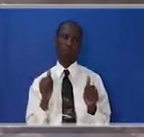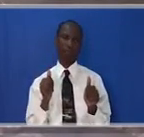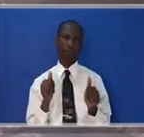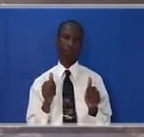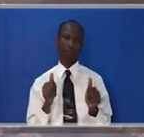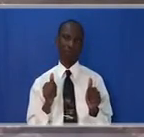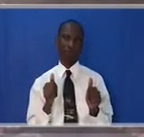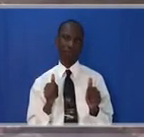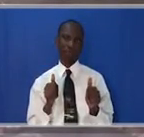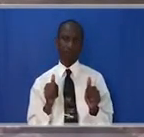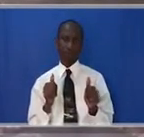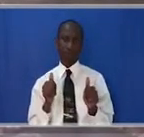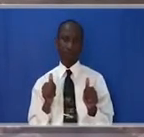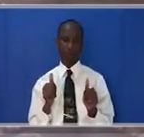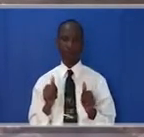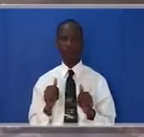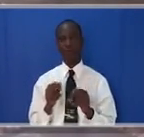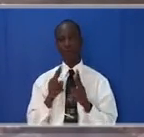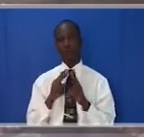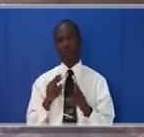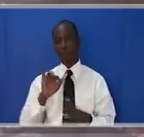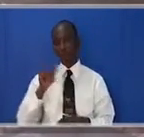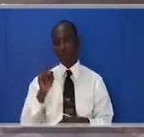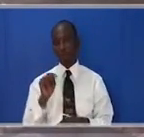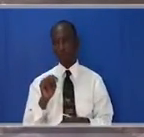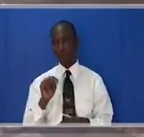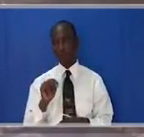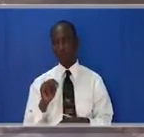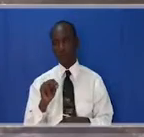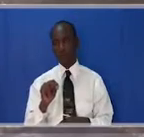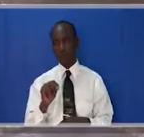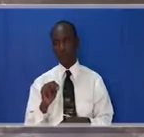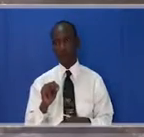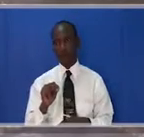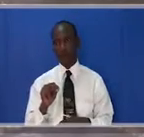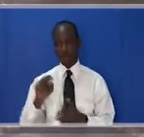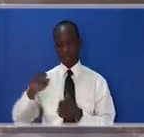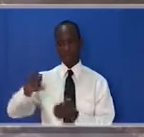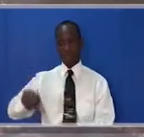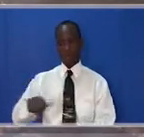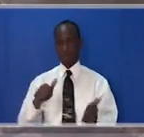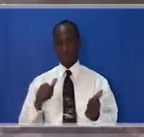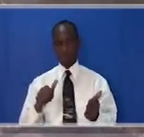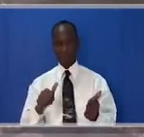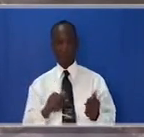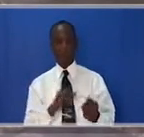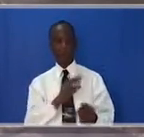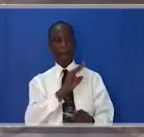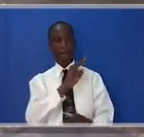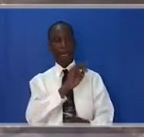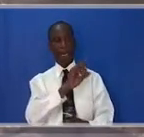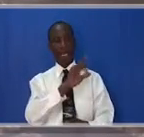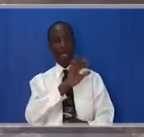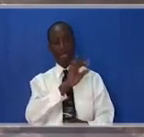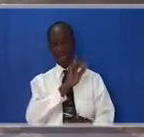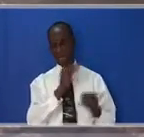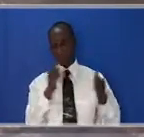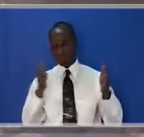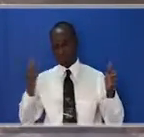the Baptist, and Malachi in Temono 400 years by saying, and son of John the Baptist here